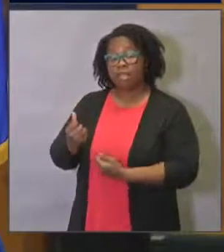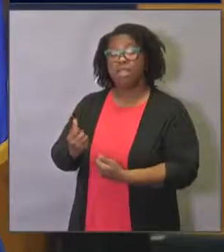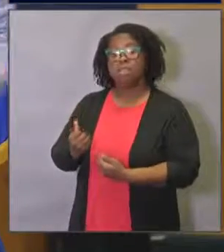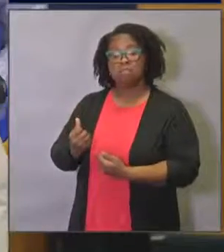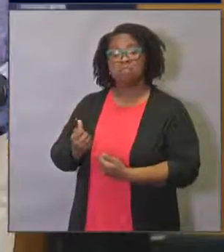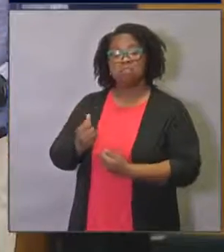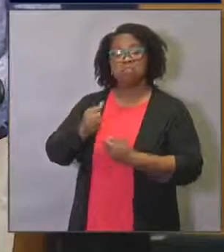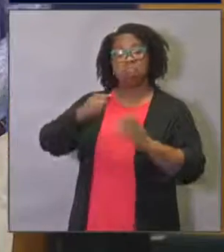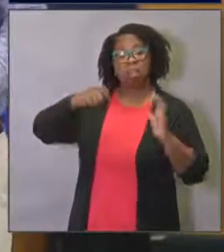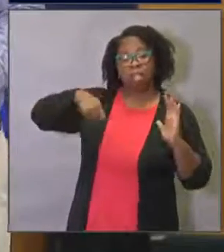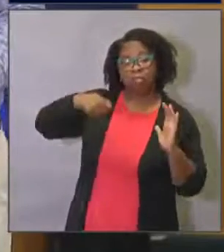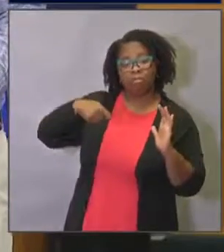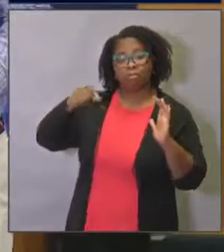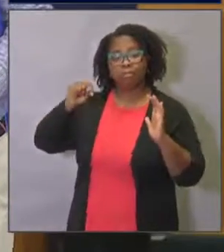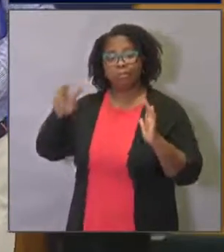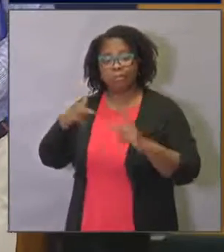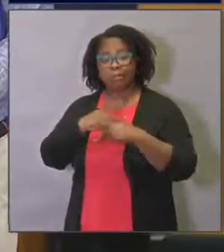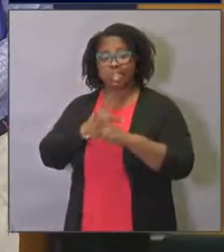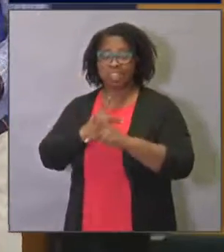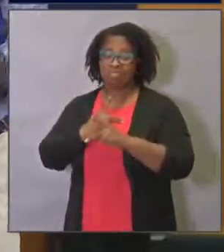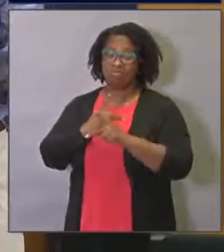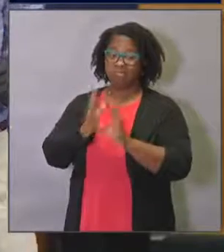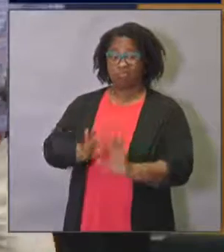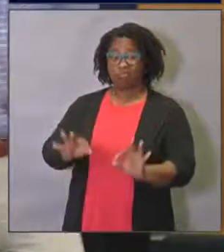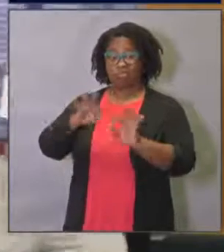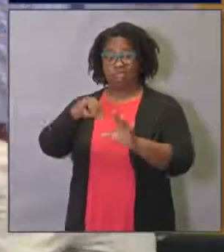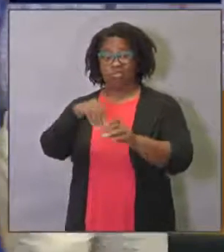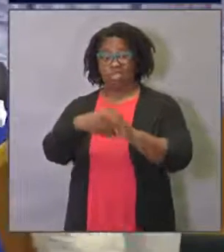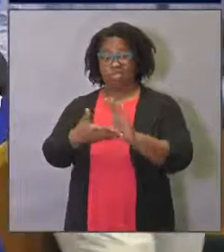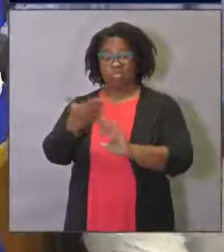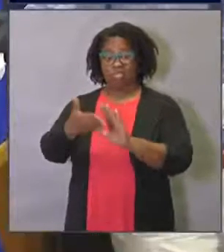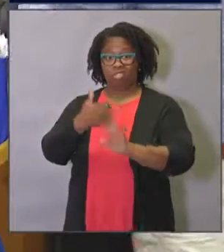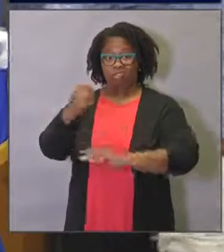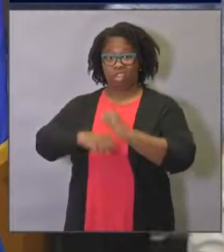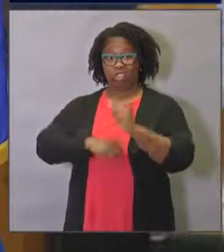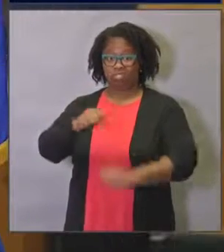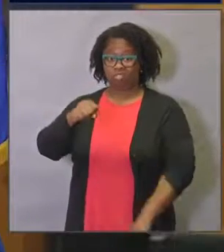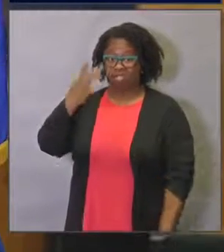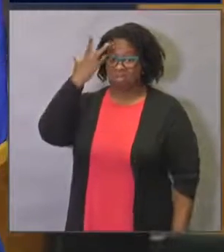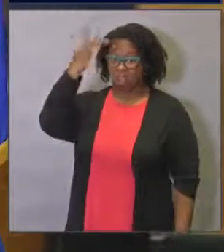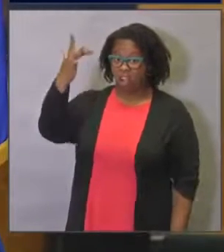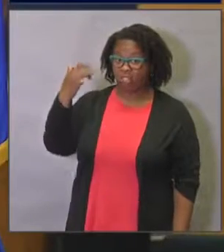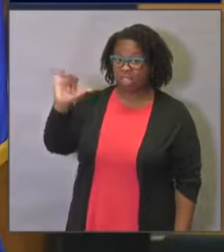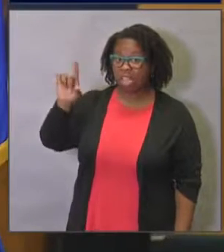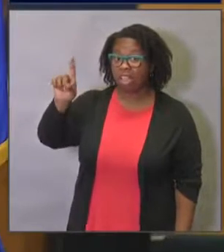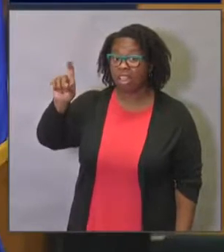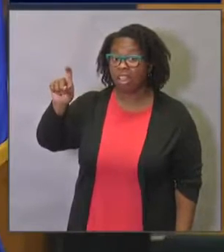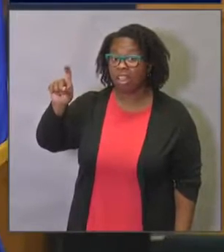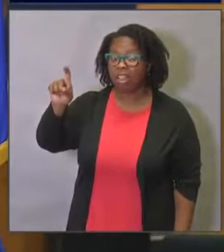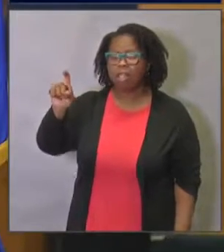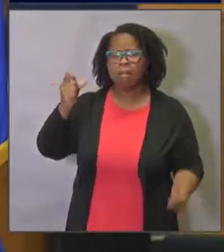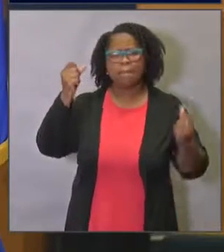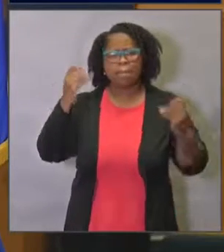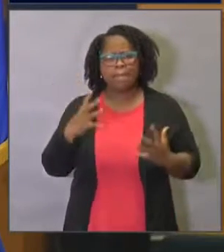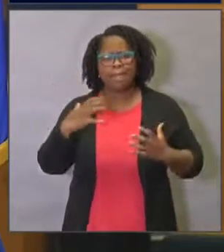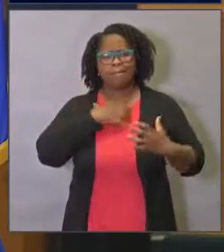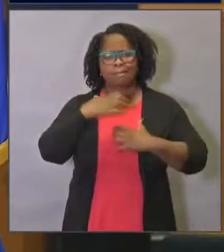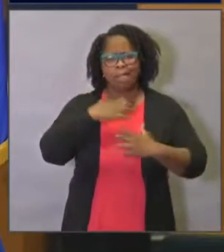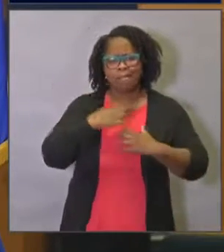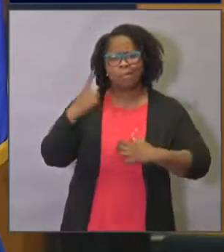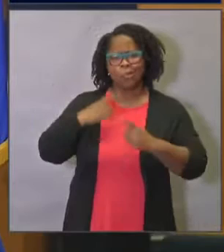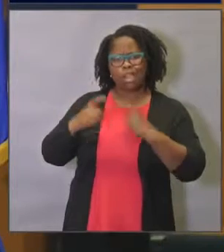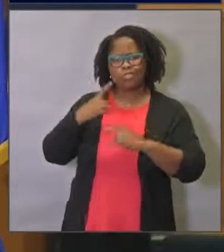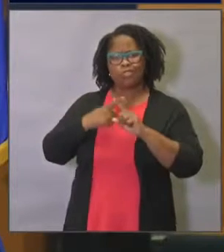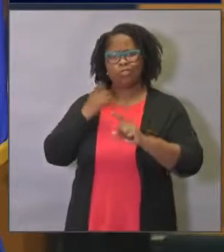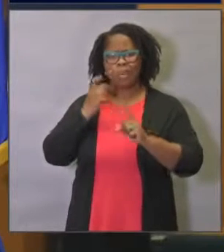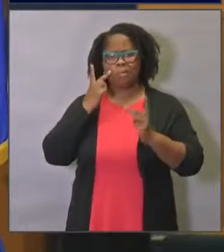production crews as critical infrastructure is a smart idea? We've got a lot of questions and complaints from viewers who